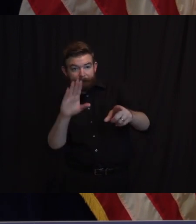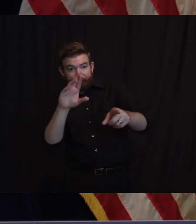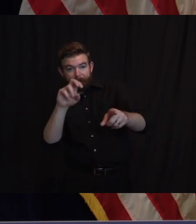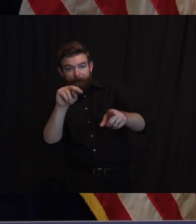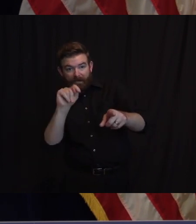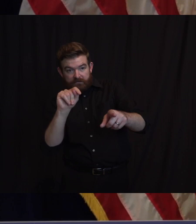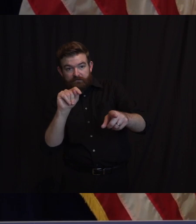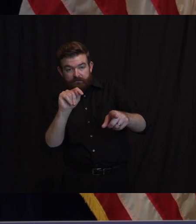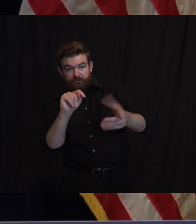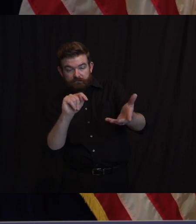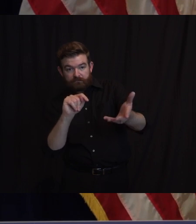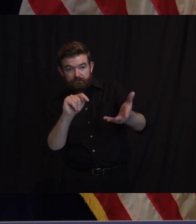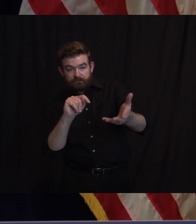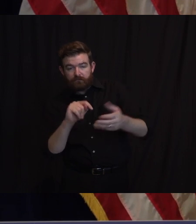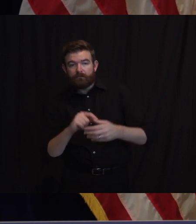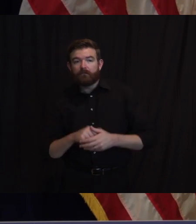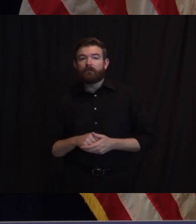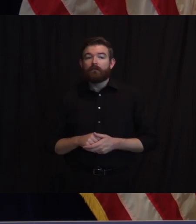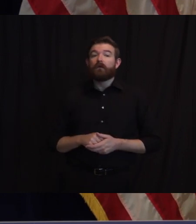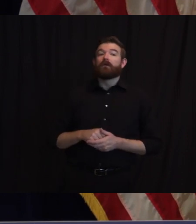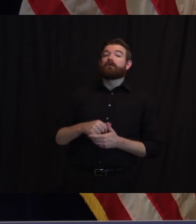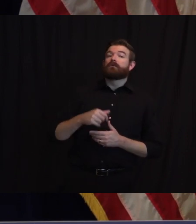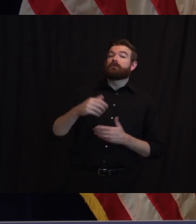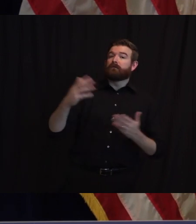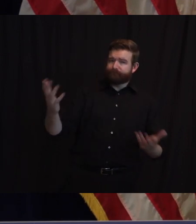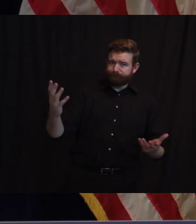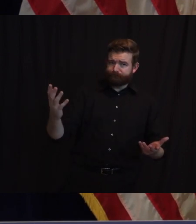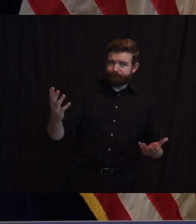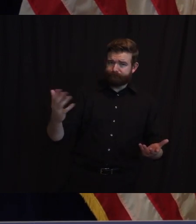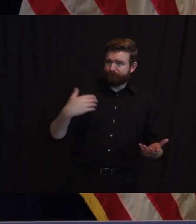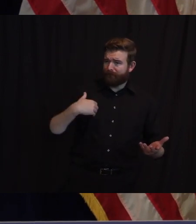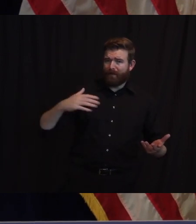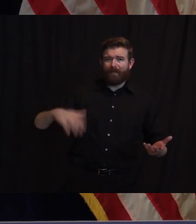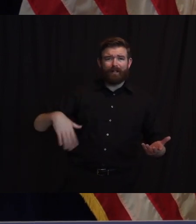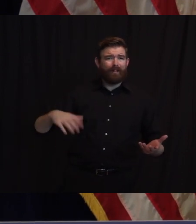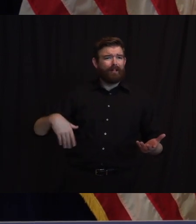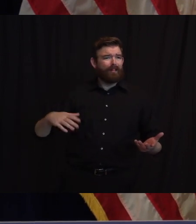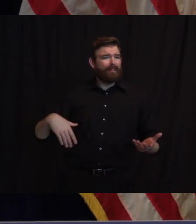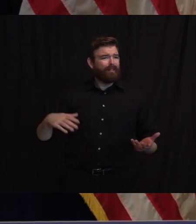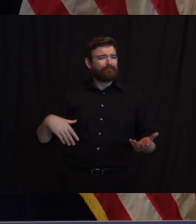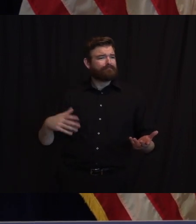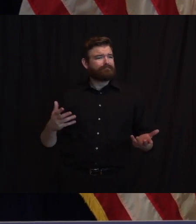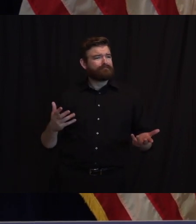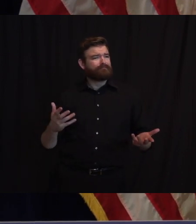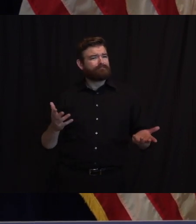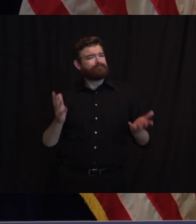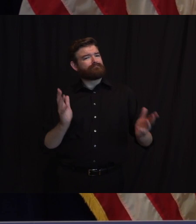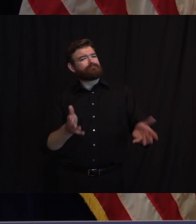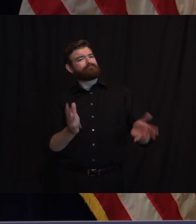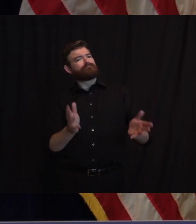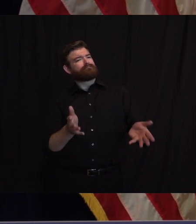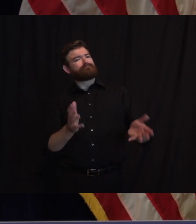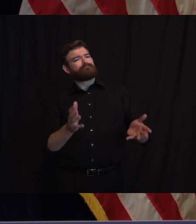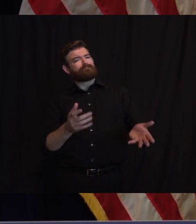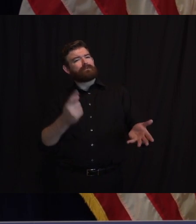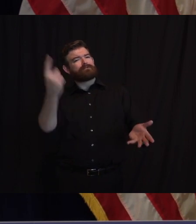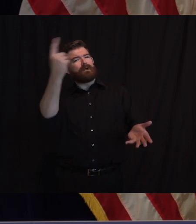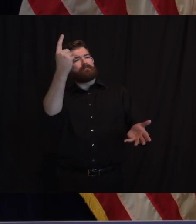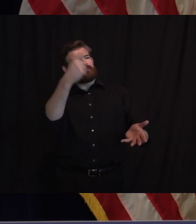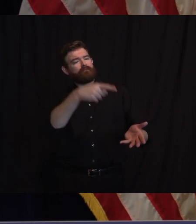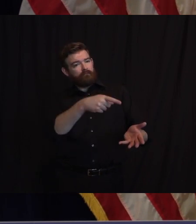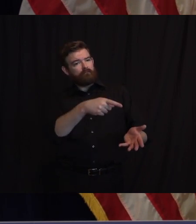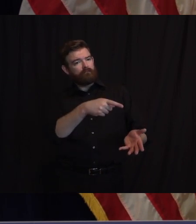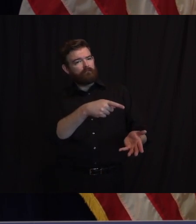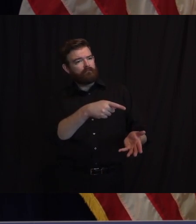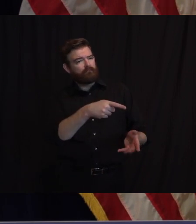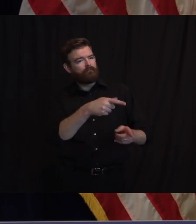it. We have not spoken to a single person who has been told they can certify for extended unemployment benefits, which were supposed to start March